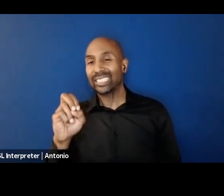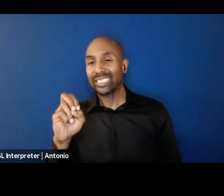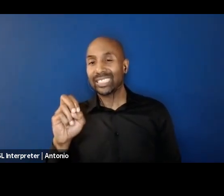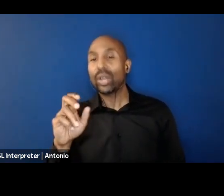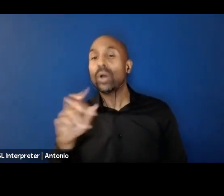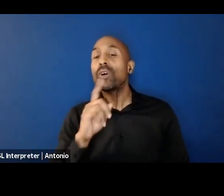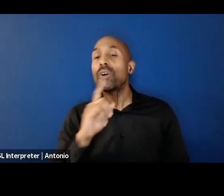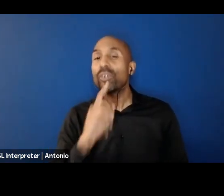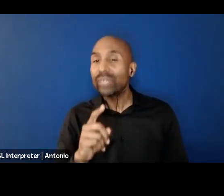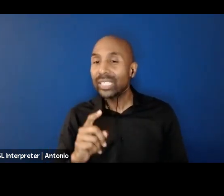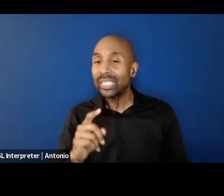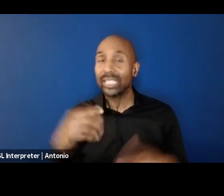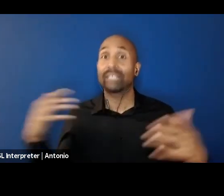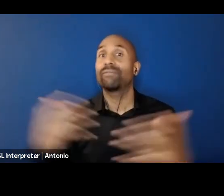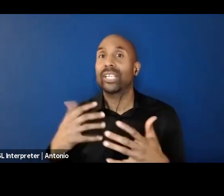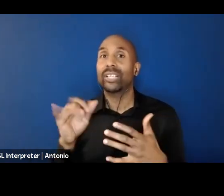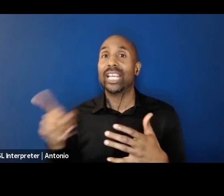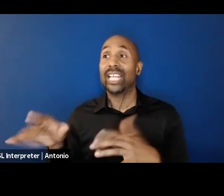before?